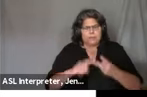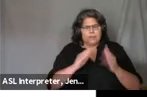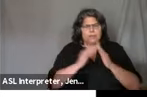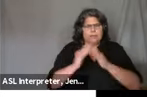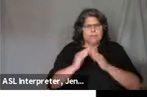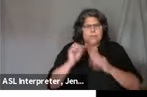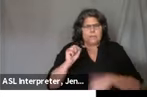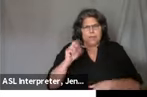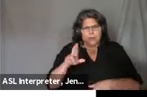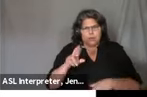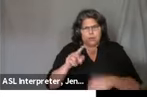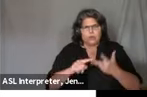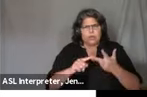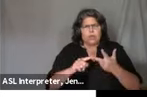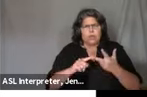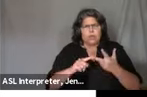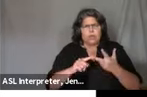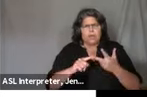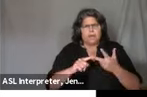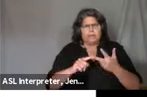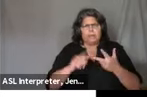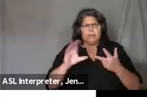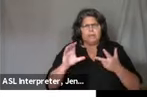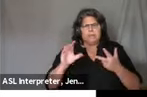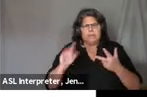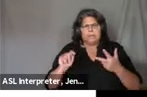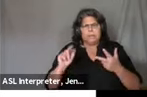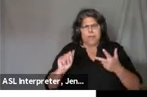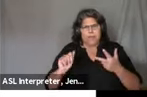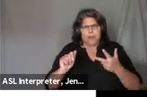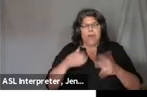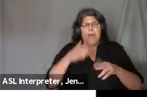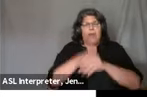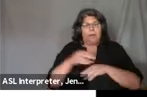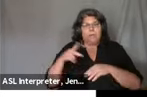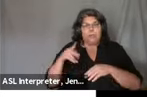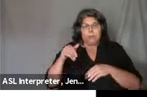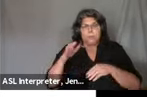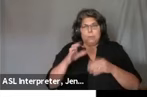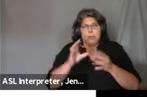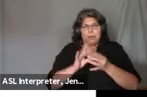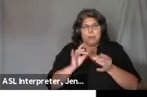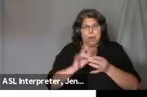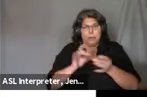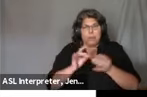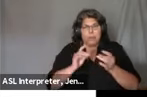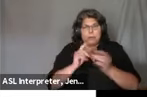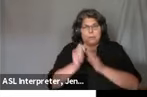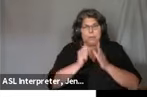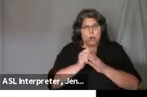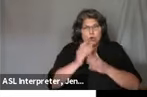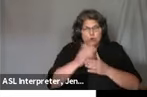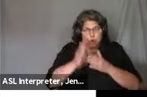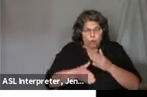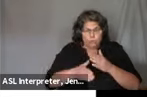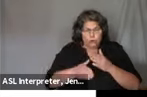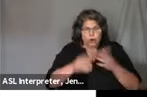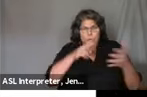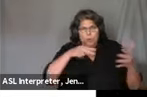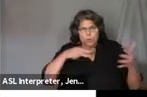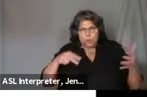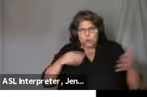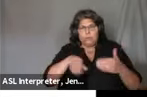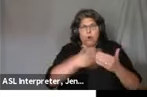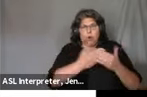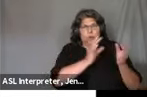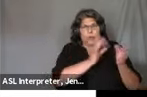SCTA. After the public comment period has ended and we have reviewed all of the comments,